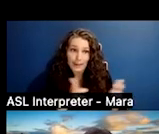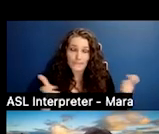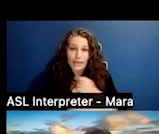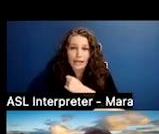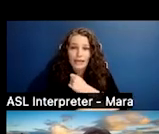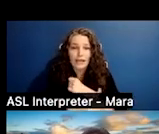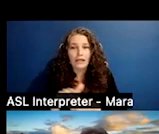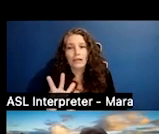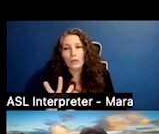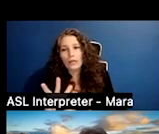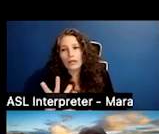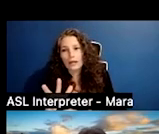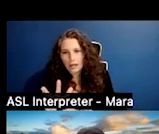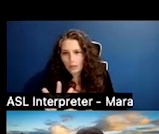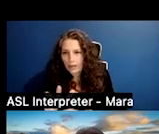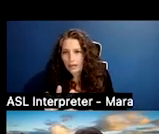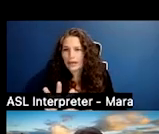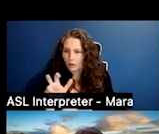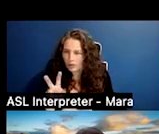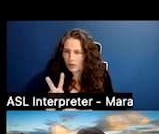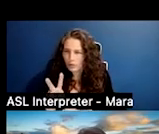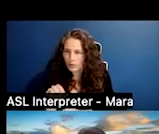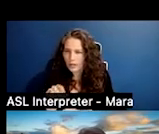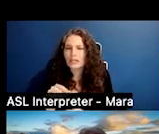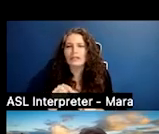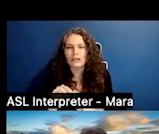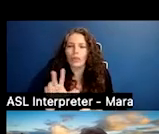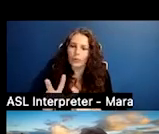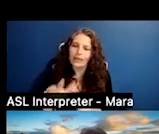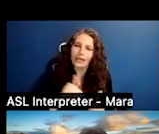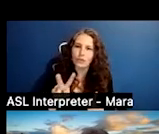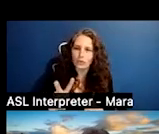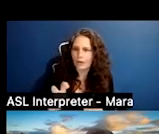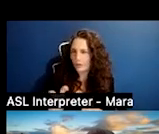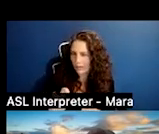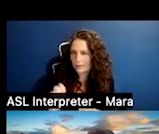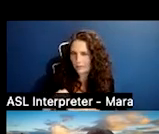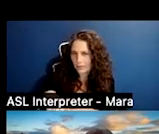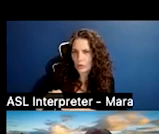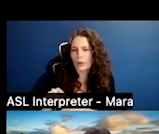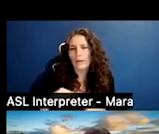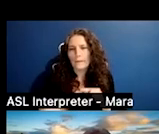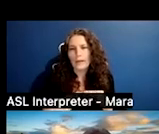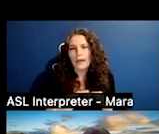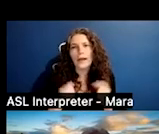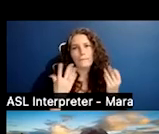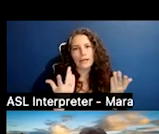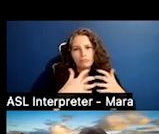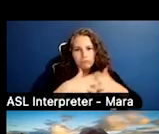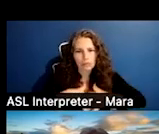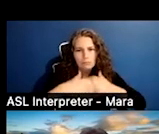miles. And there were structural collapses, there were structure fires, some actually near the epicenter at Oak